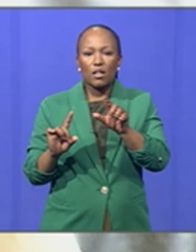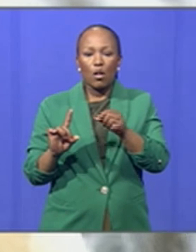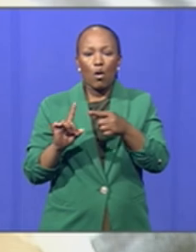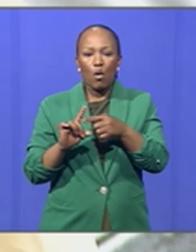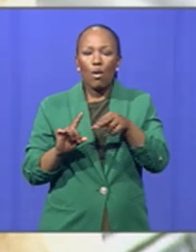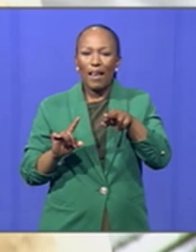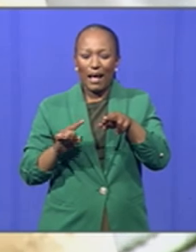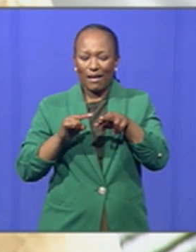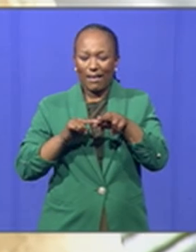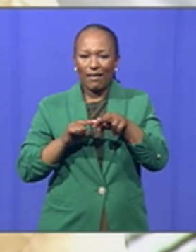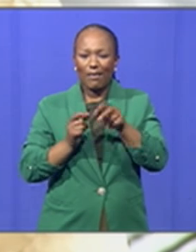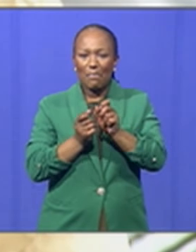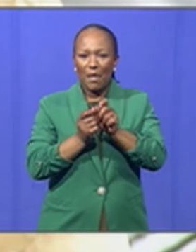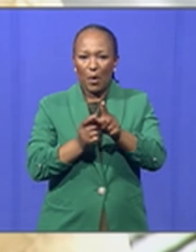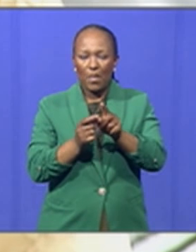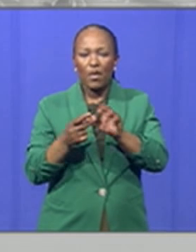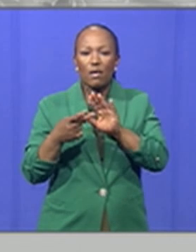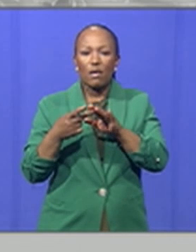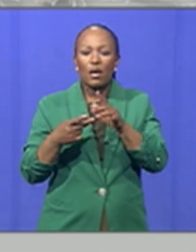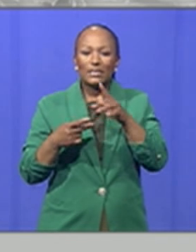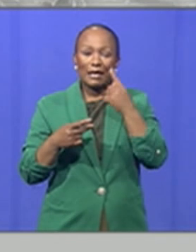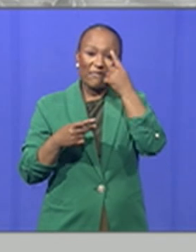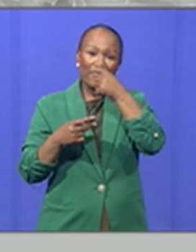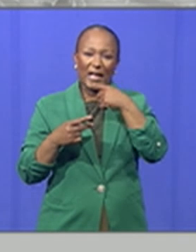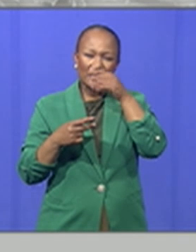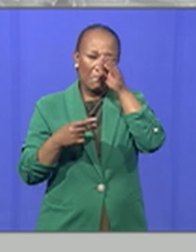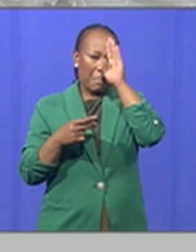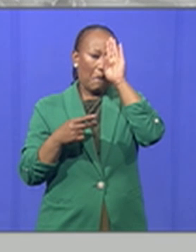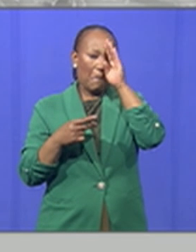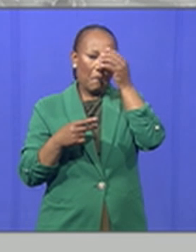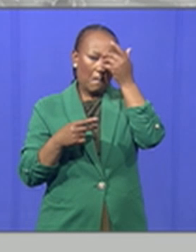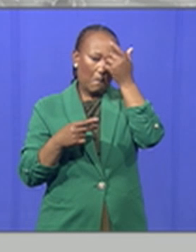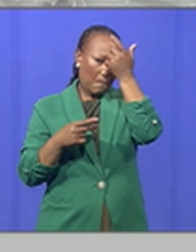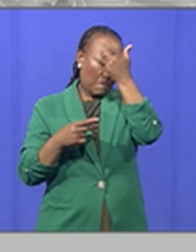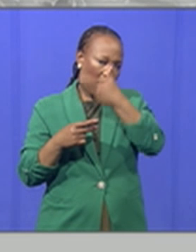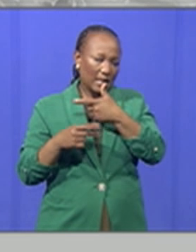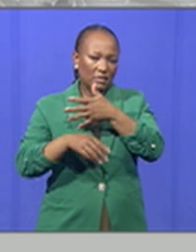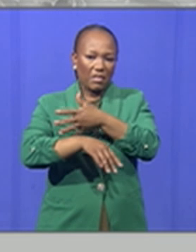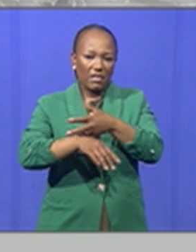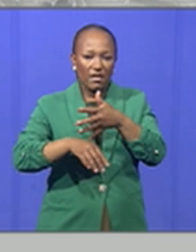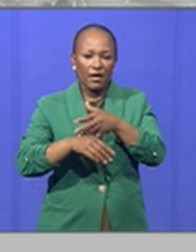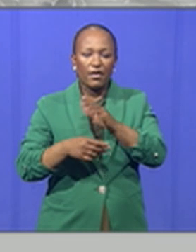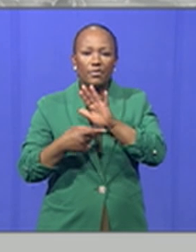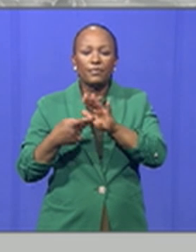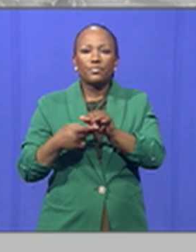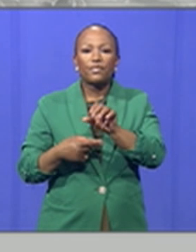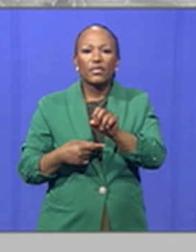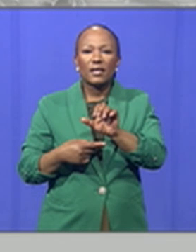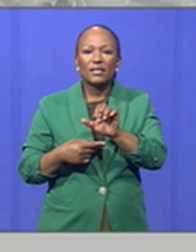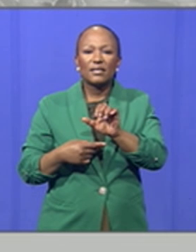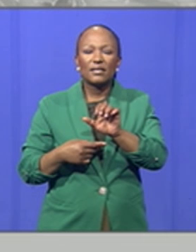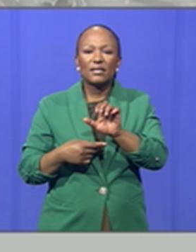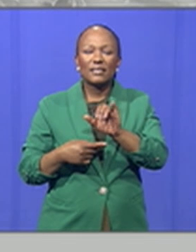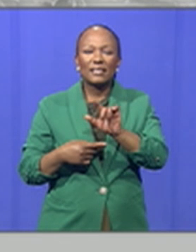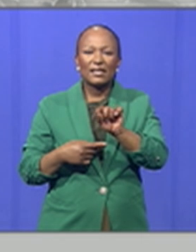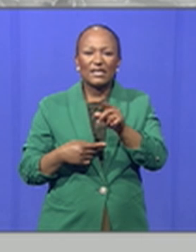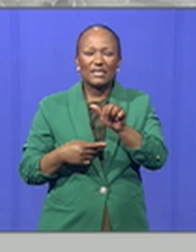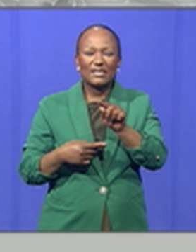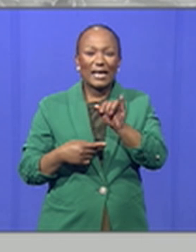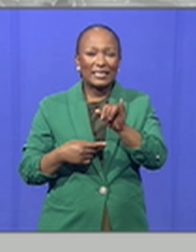hwetša dikgobalo sefahlegong e fela se ithati Mankgabo wa mengwaga ye 12 o hweditše dikgobalo tša